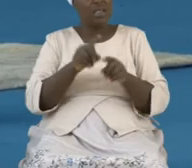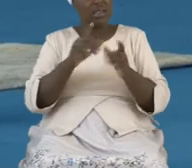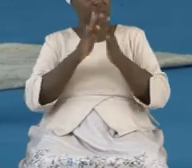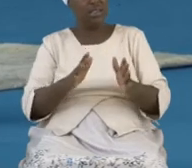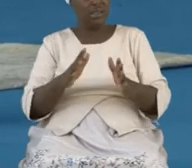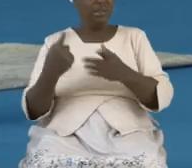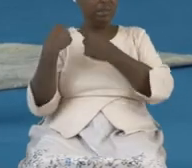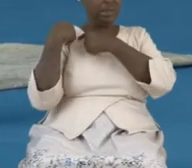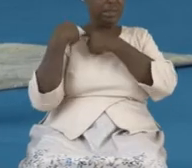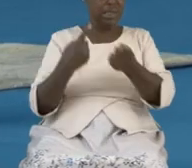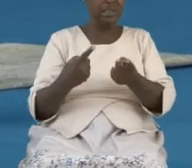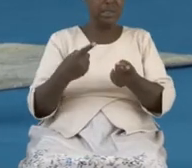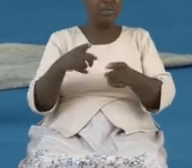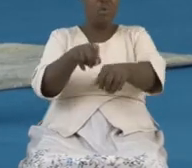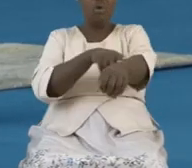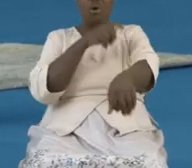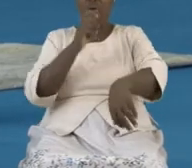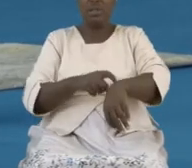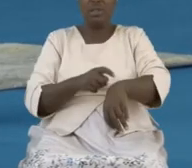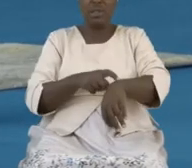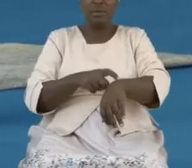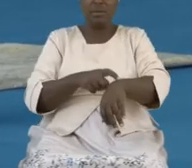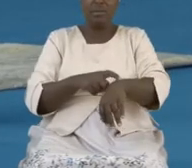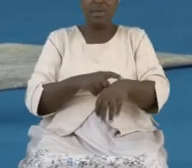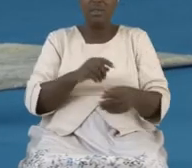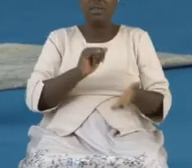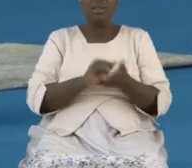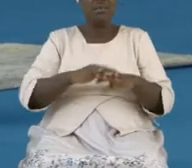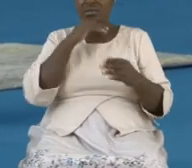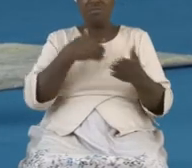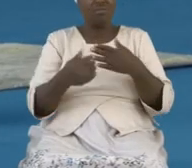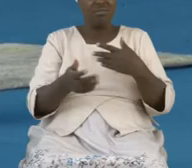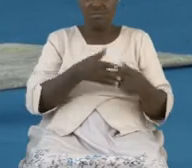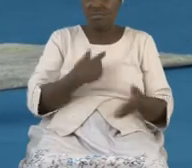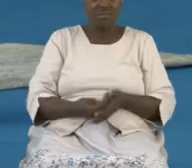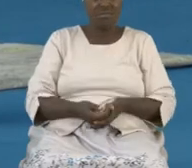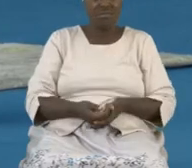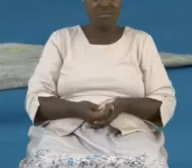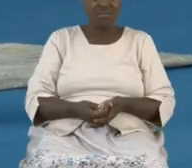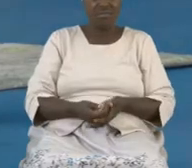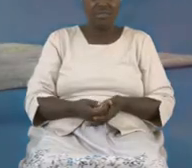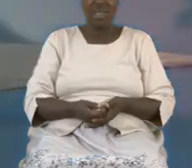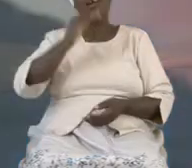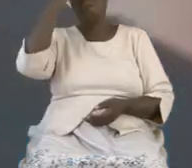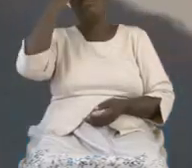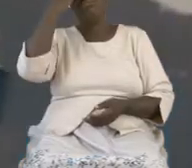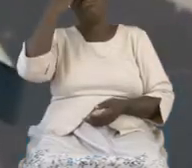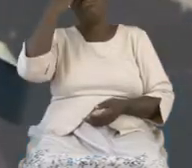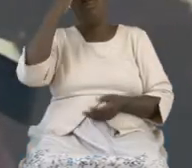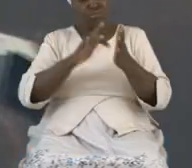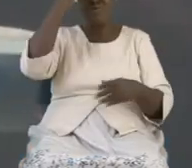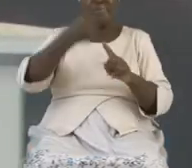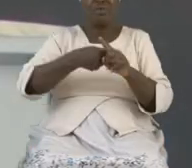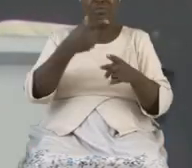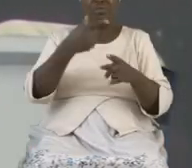time. That doesn't cut it. I know the Bible from cover to cover. That doesn't make it